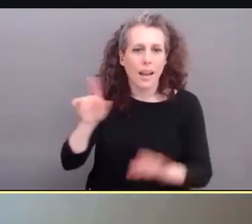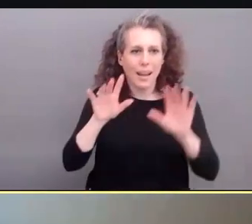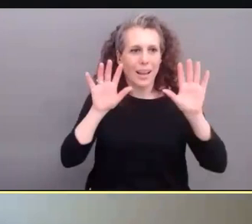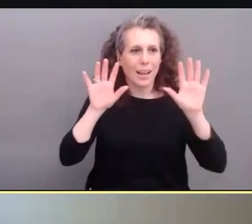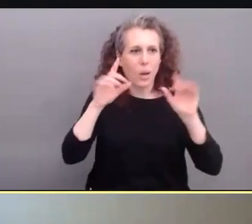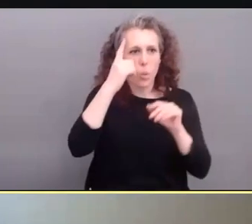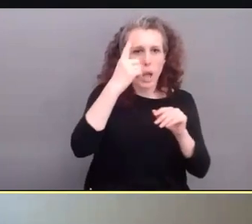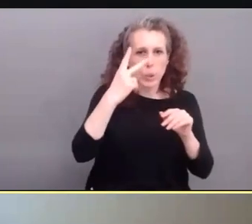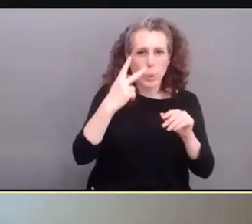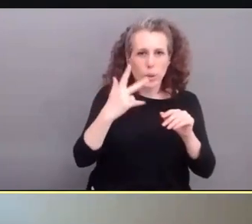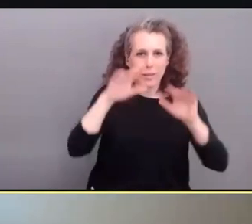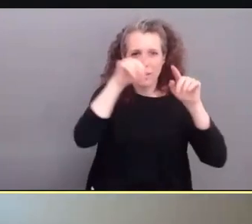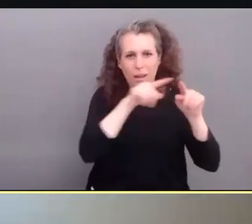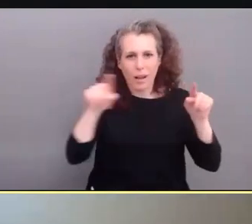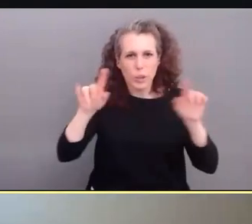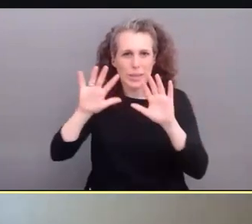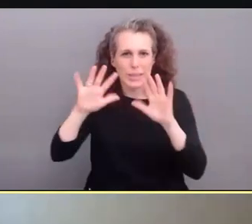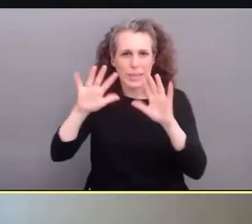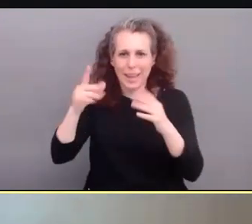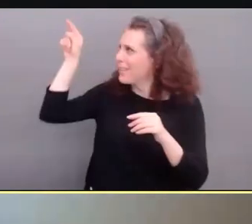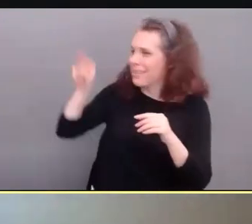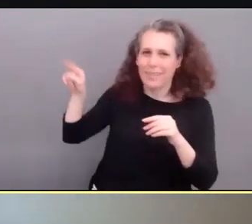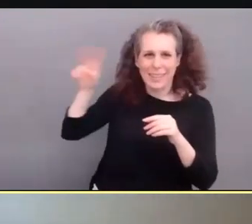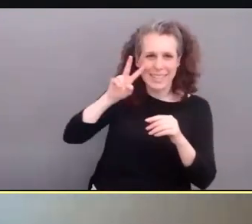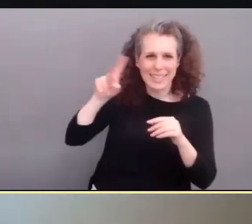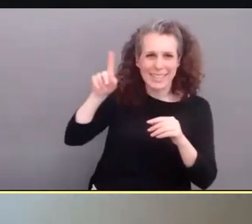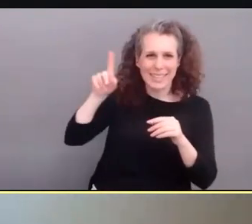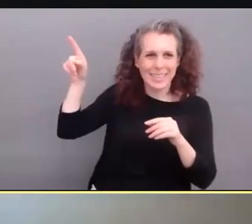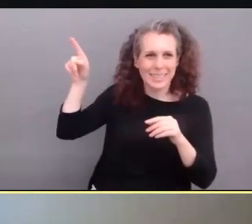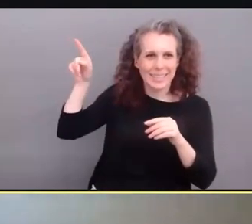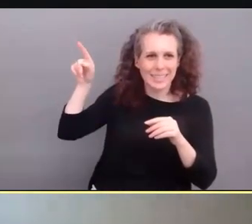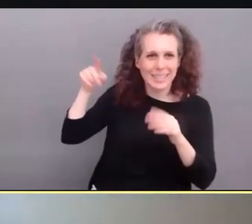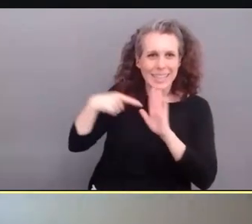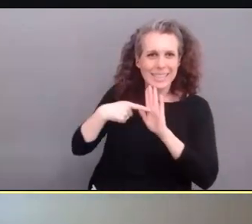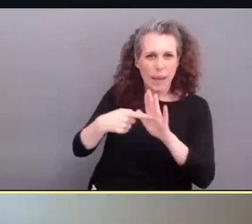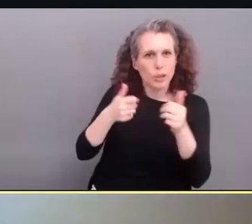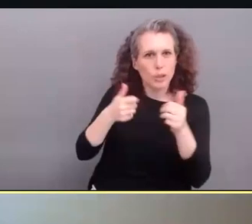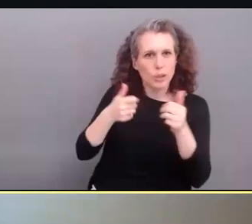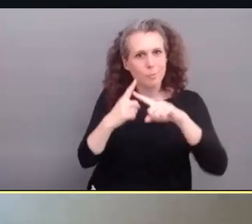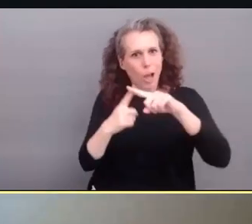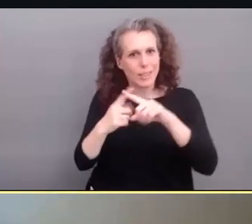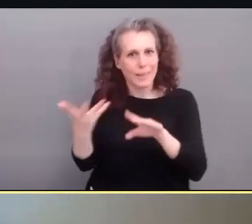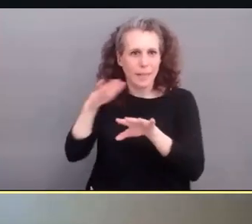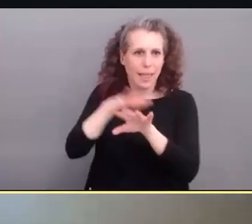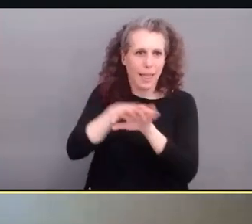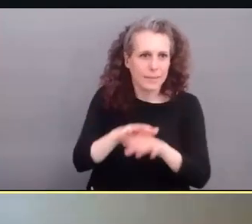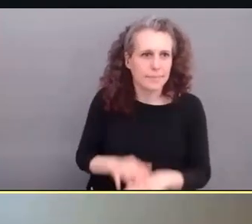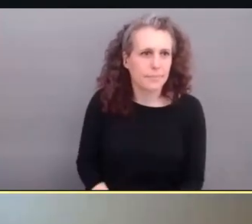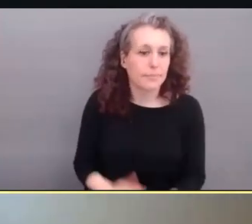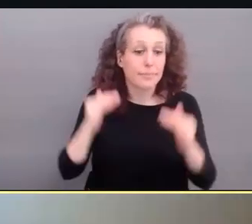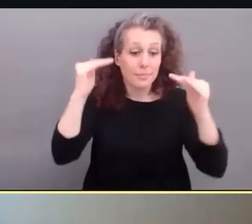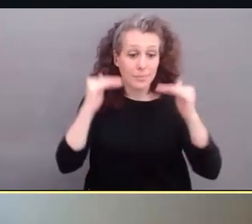figure. And the second example, which has been highlighted here, is where you got information by multiple